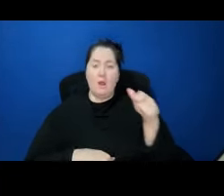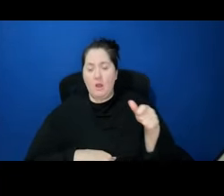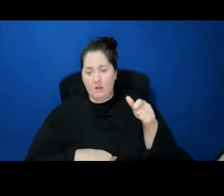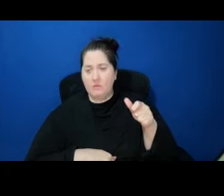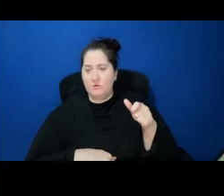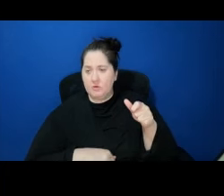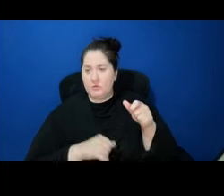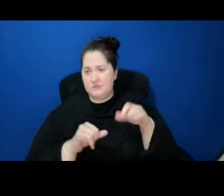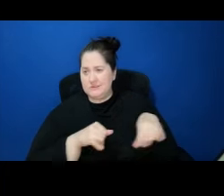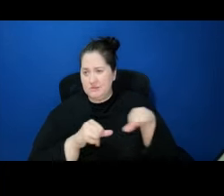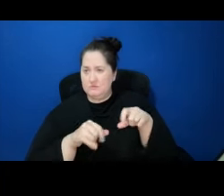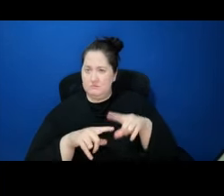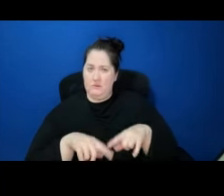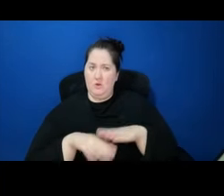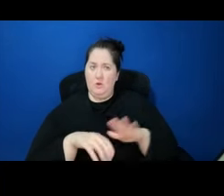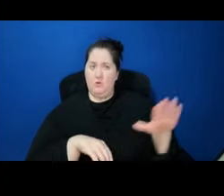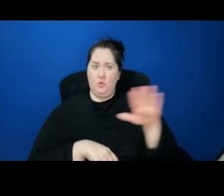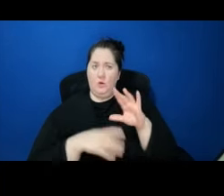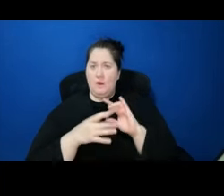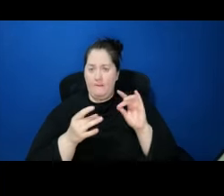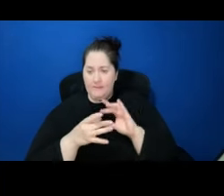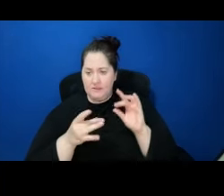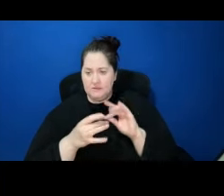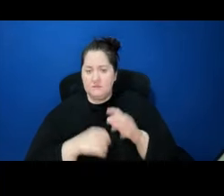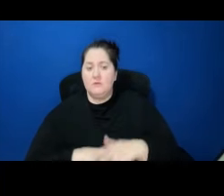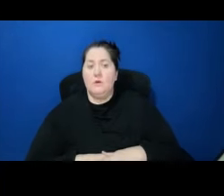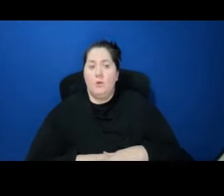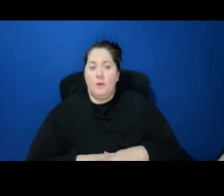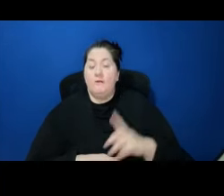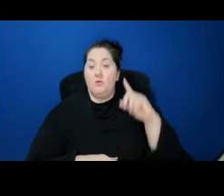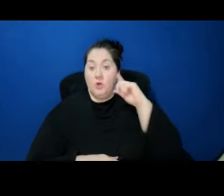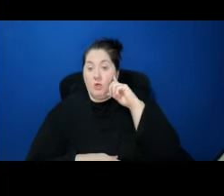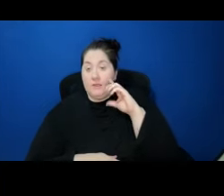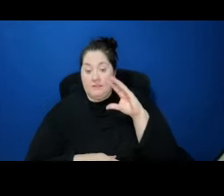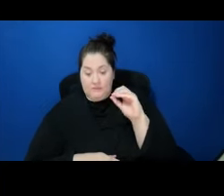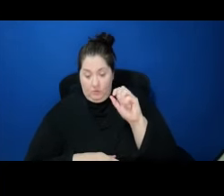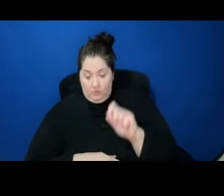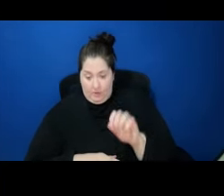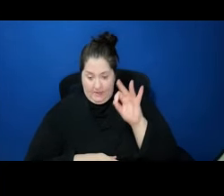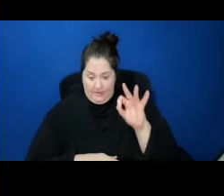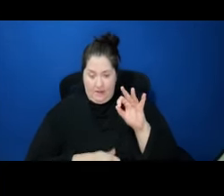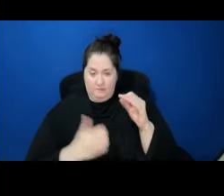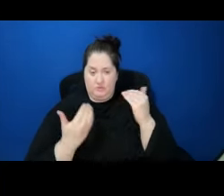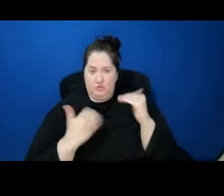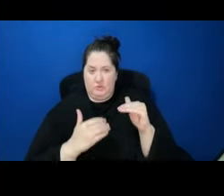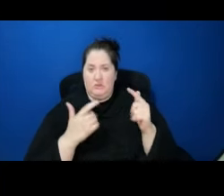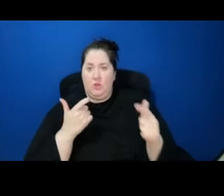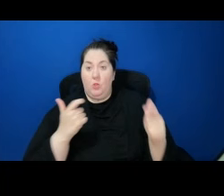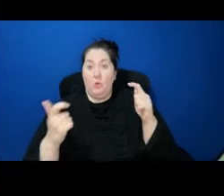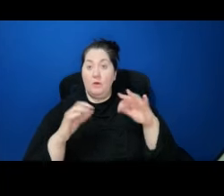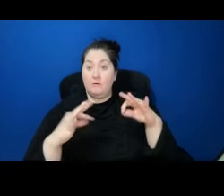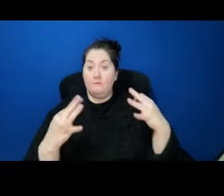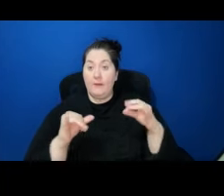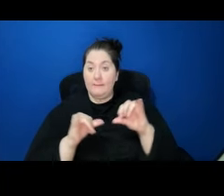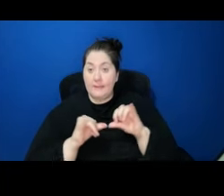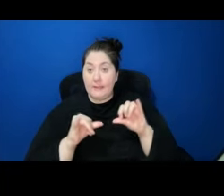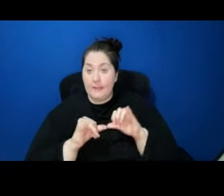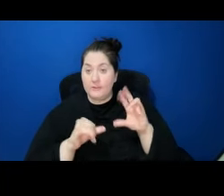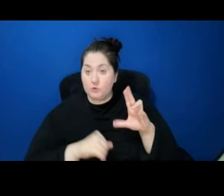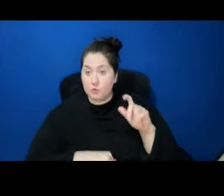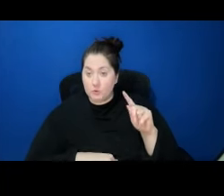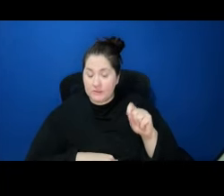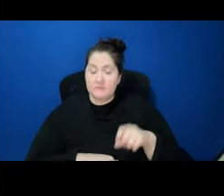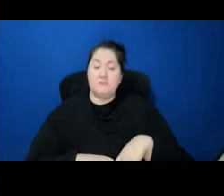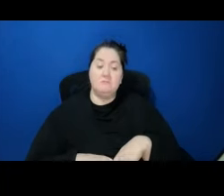So we have definitely heard that the 0.9 may restrict the amount of larger family size units that we might get, and